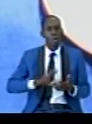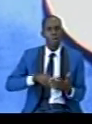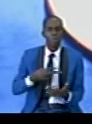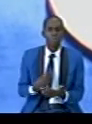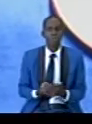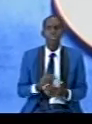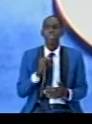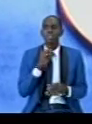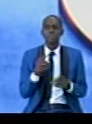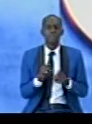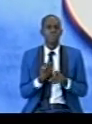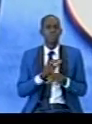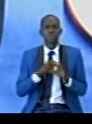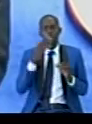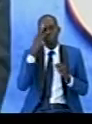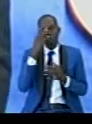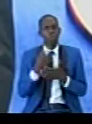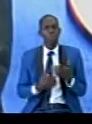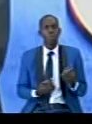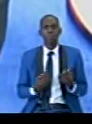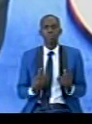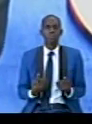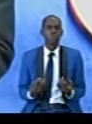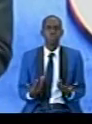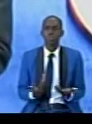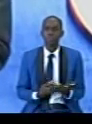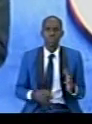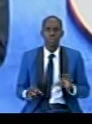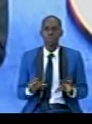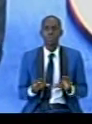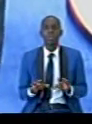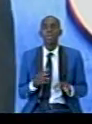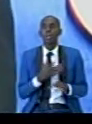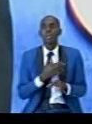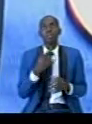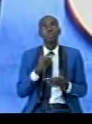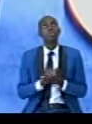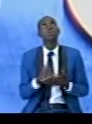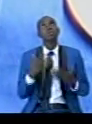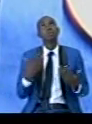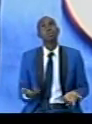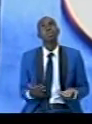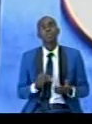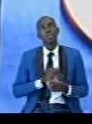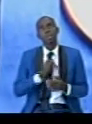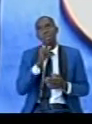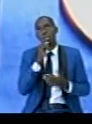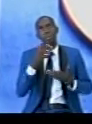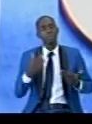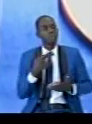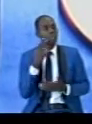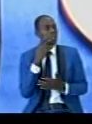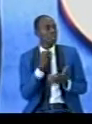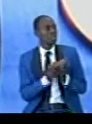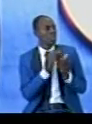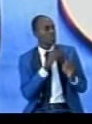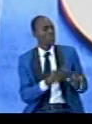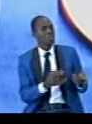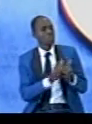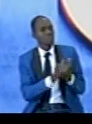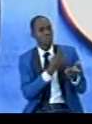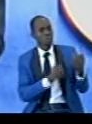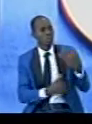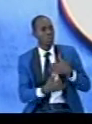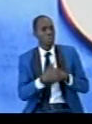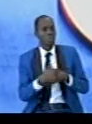you do not know what you are going to do, and you say, I'm here, God save my life. If that thing that is running after me gets me here, well,